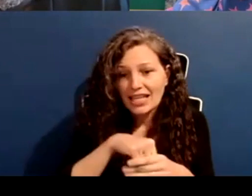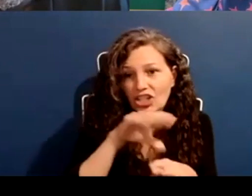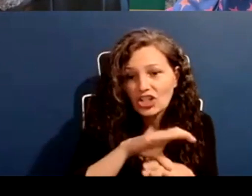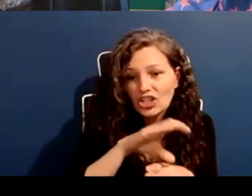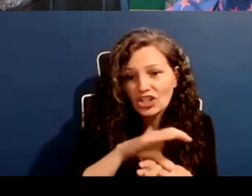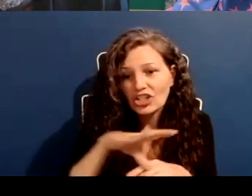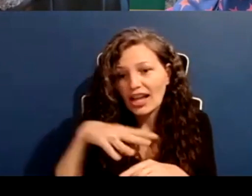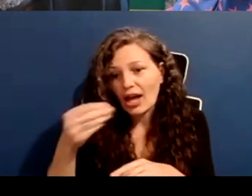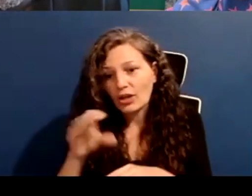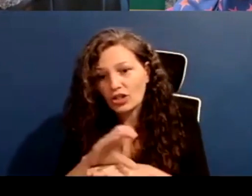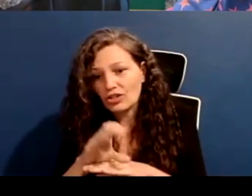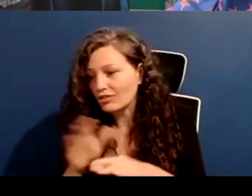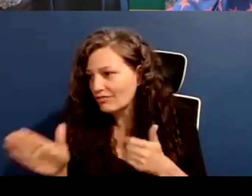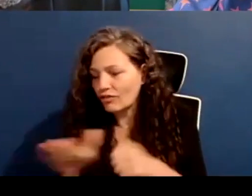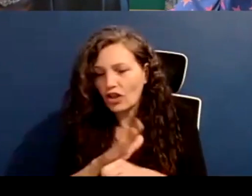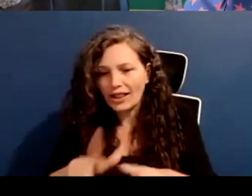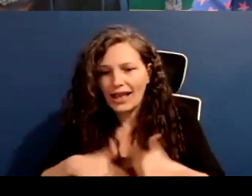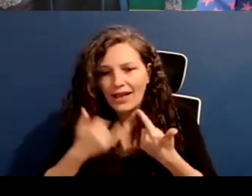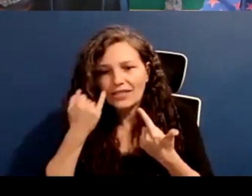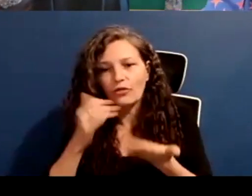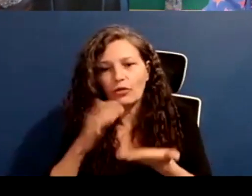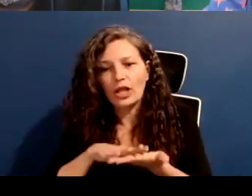the wisdom of disabled folks.